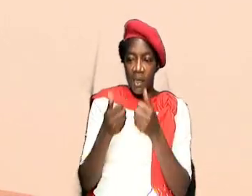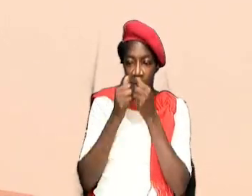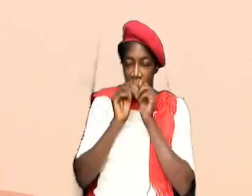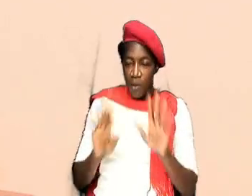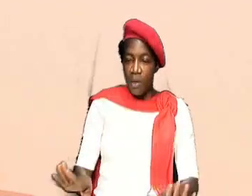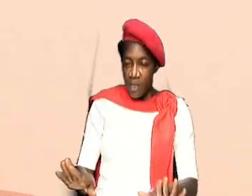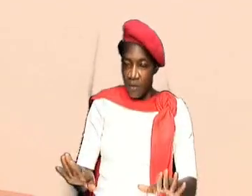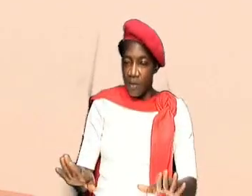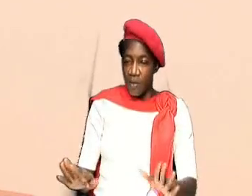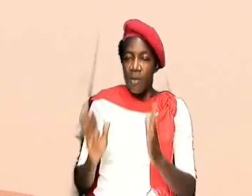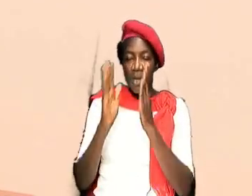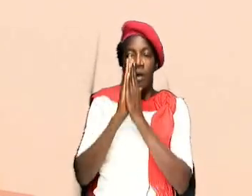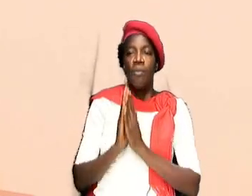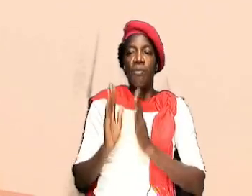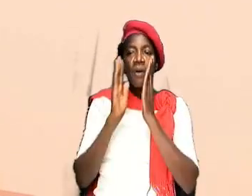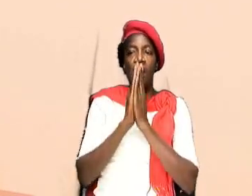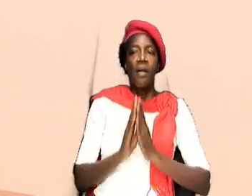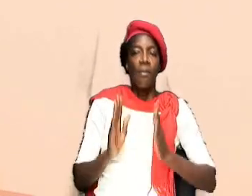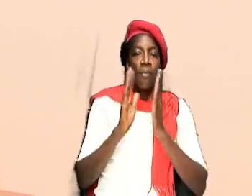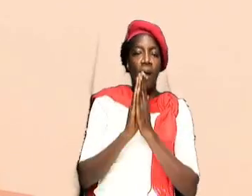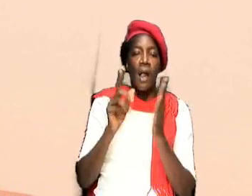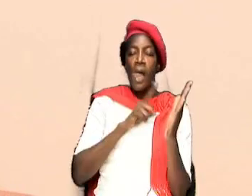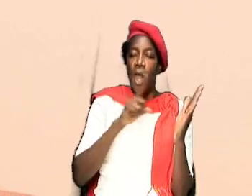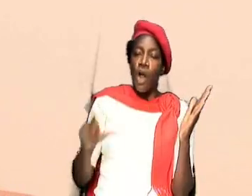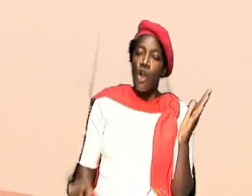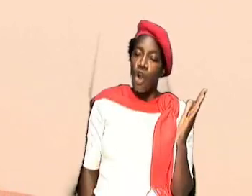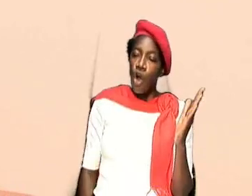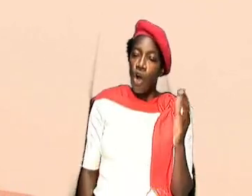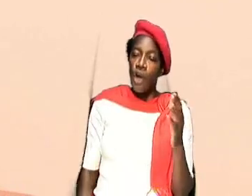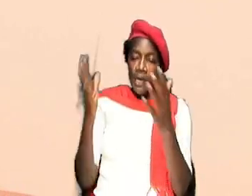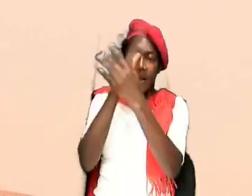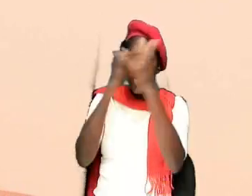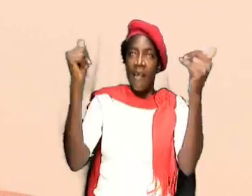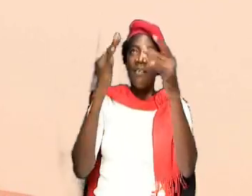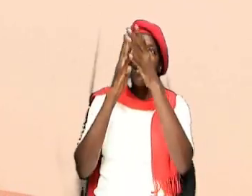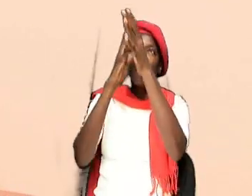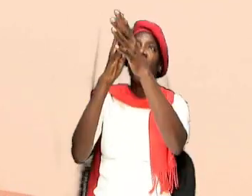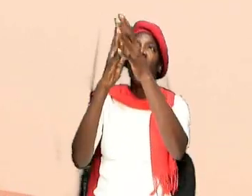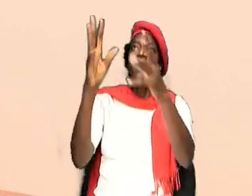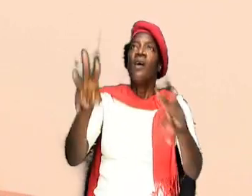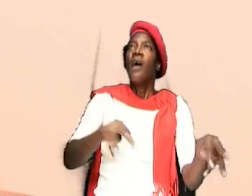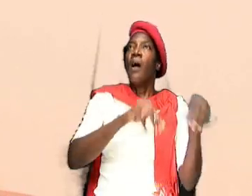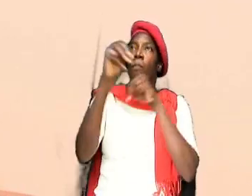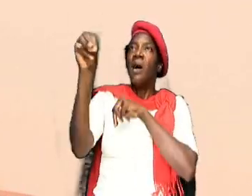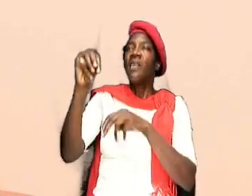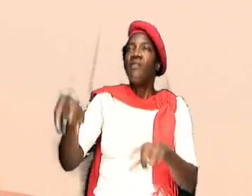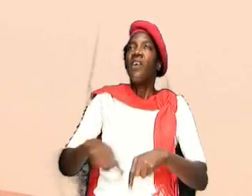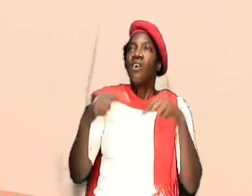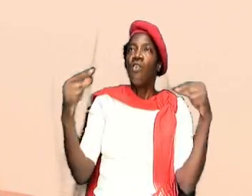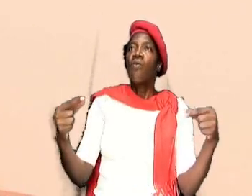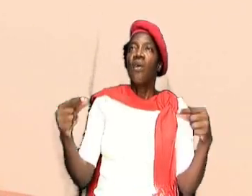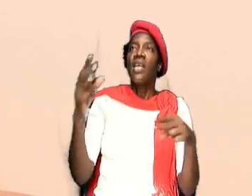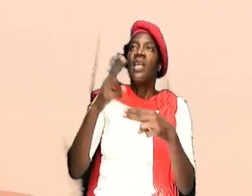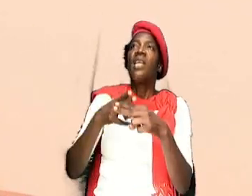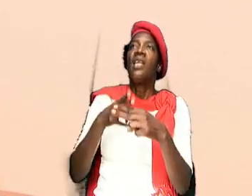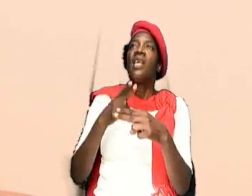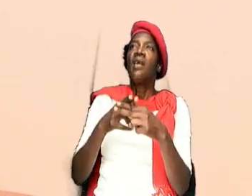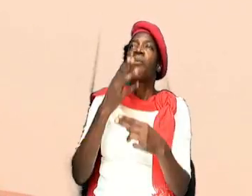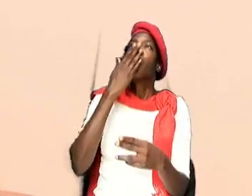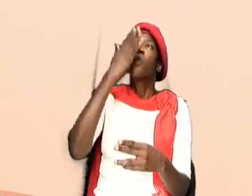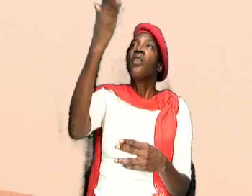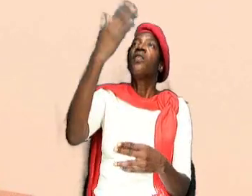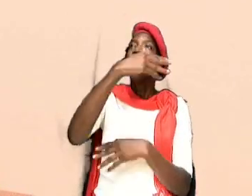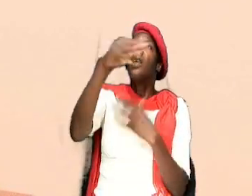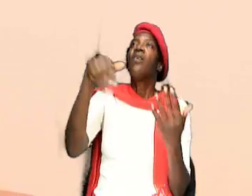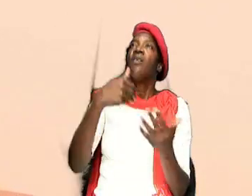Let us close off in prayer tonight. Lord, Heavenly Father, we magnify your great and your matchless name. We thank you for all that